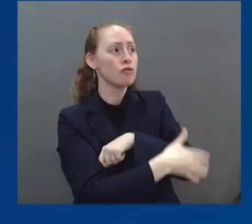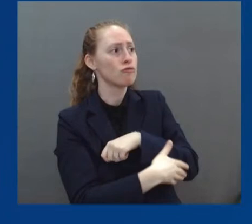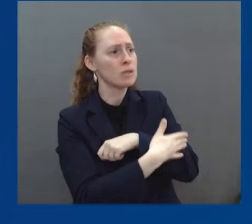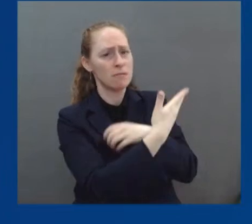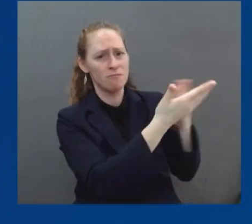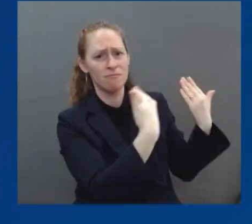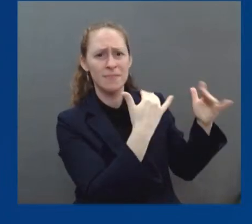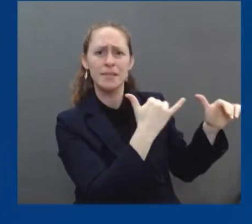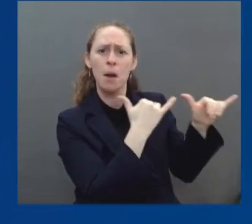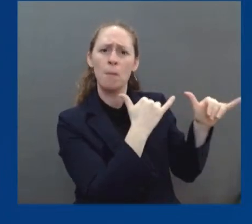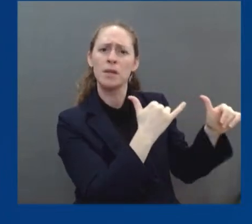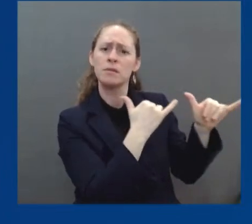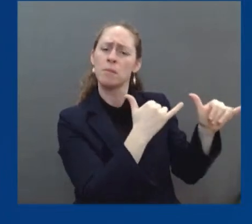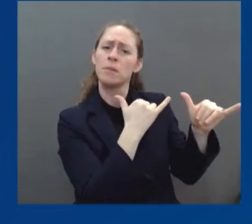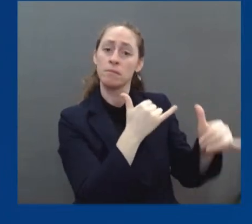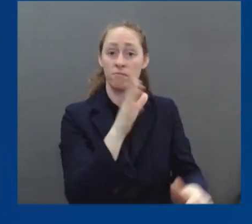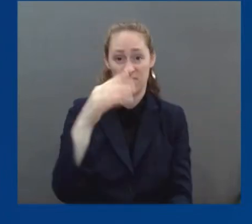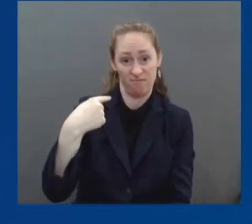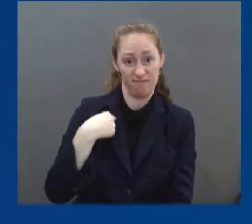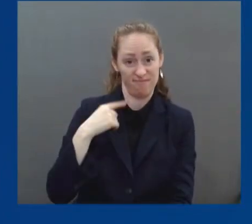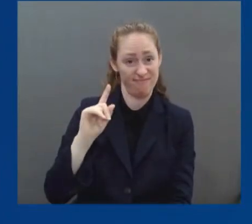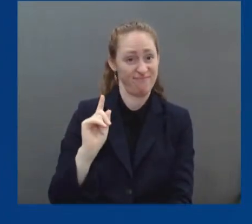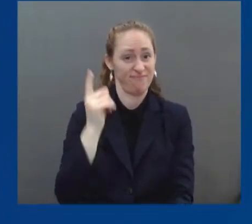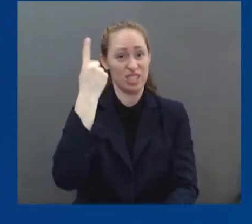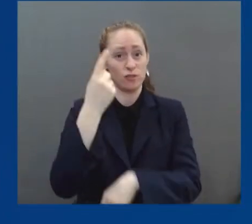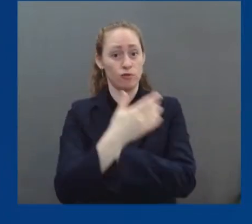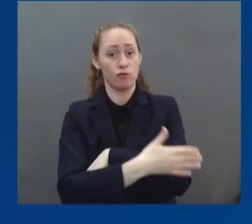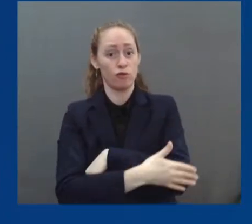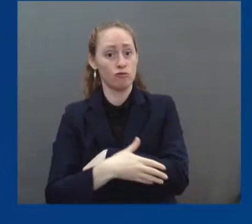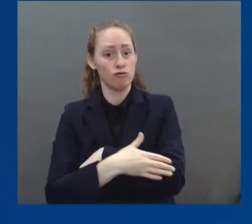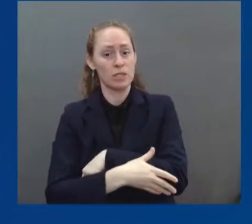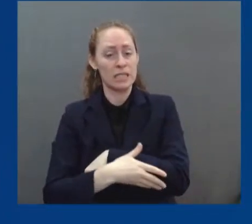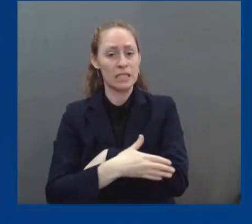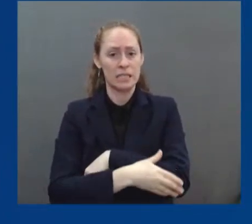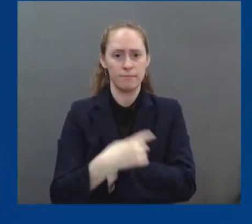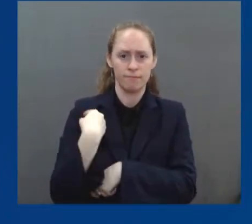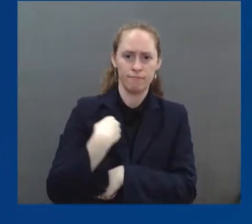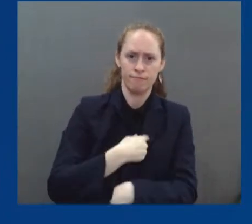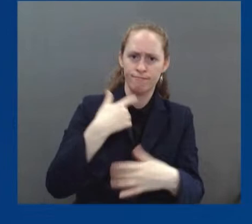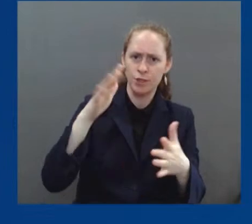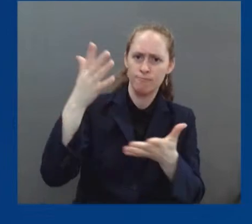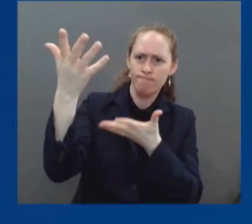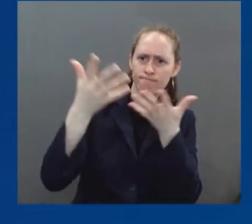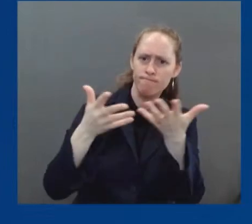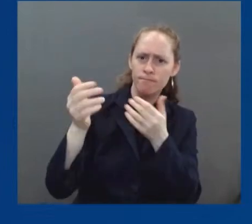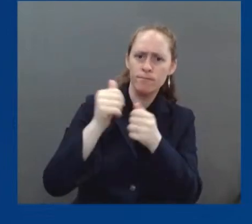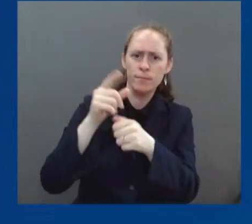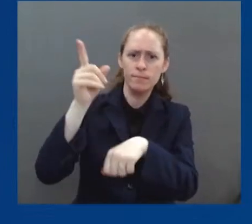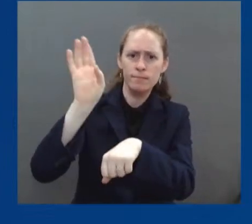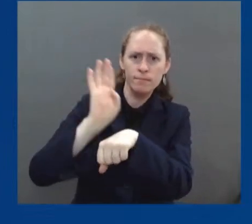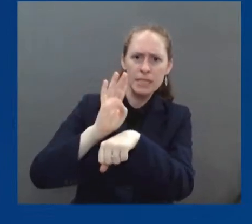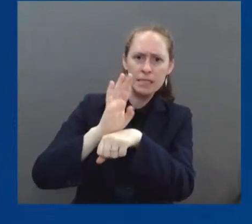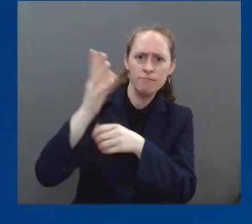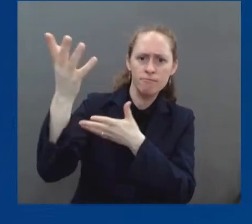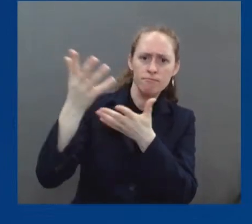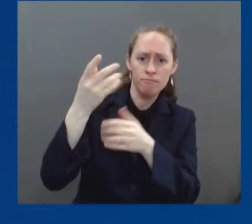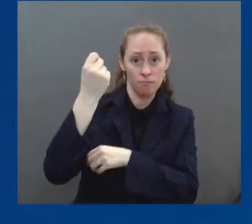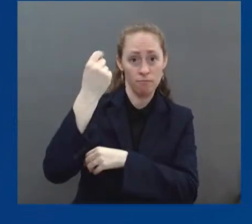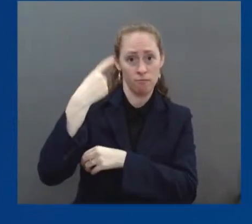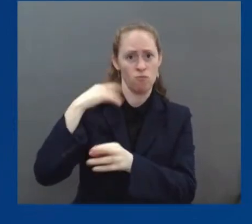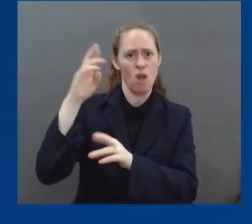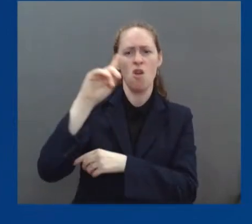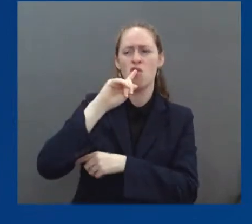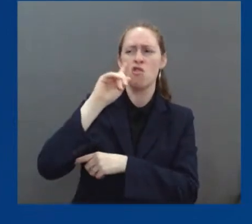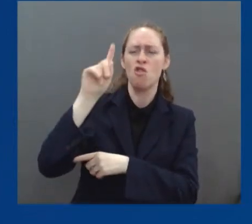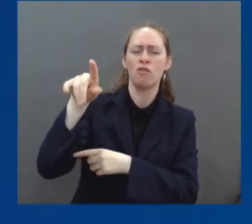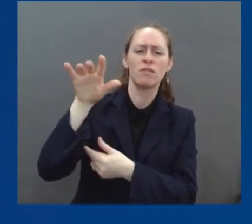vaccine manufacturer to purchase doses solely to donate to other countries in need. 1 billion Pfizer